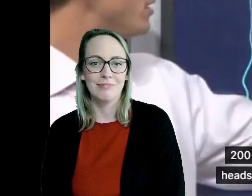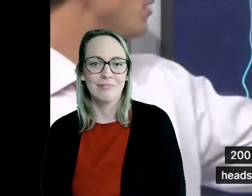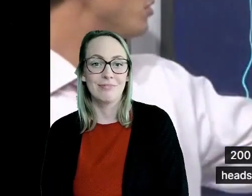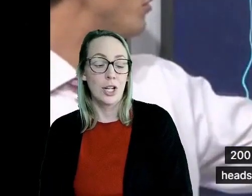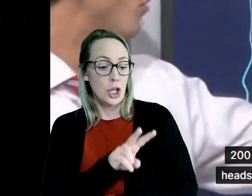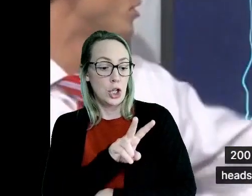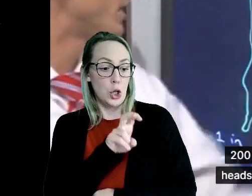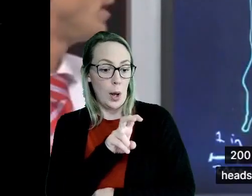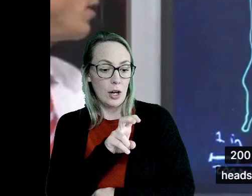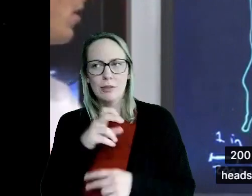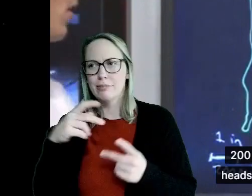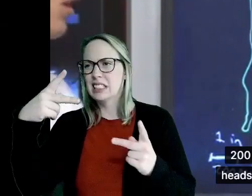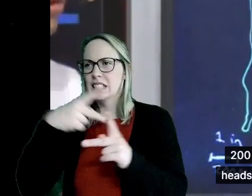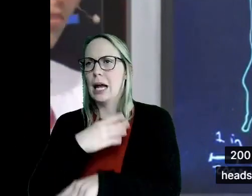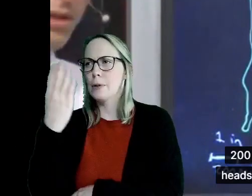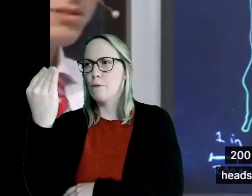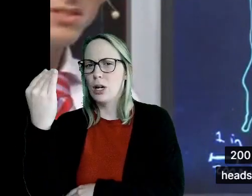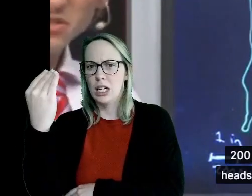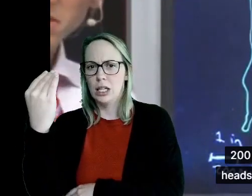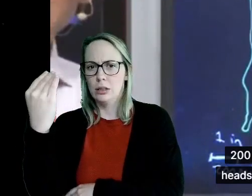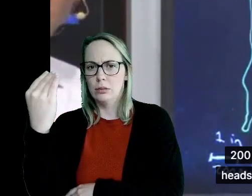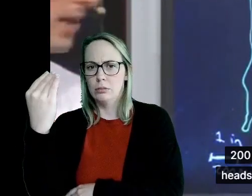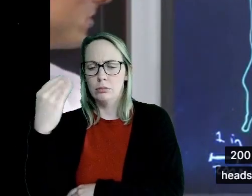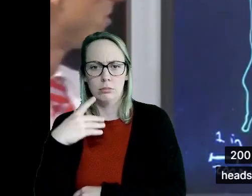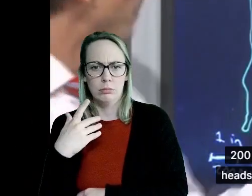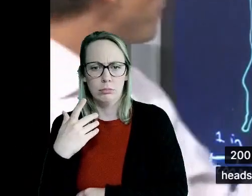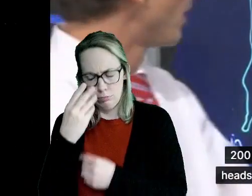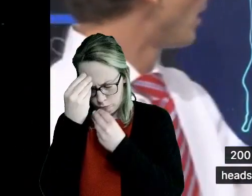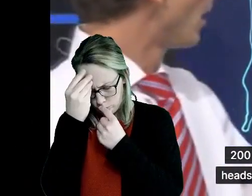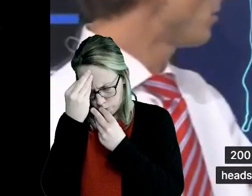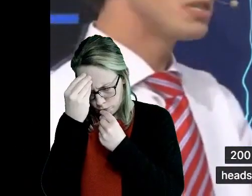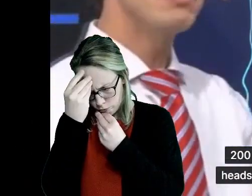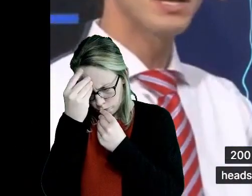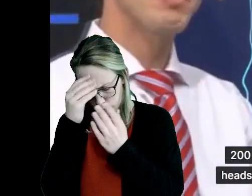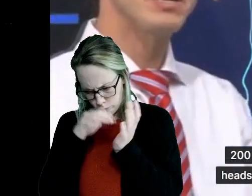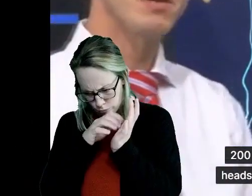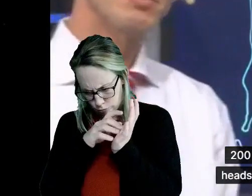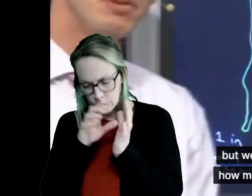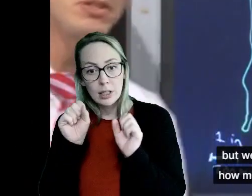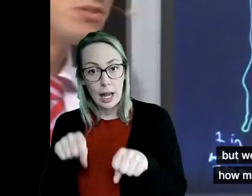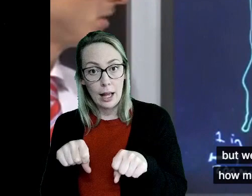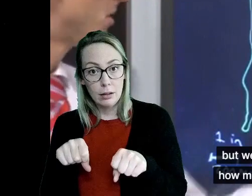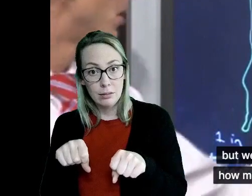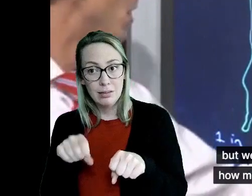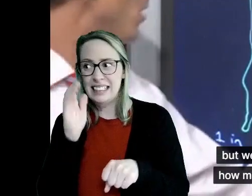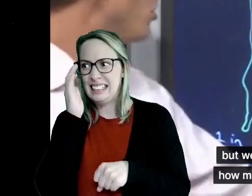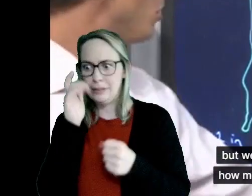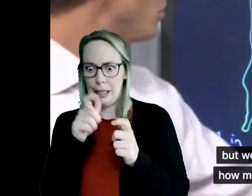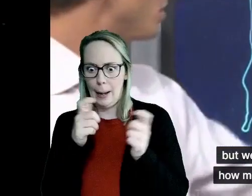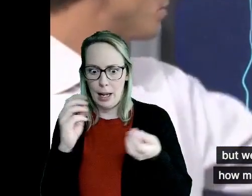$200 times 14. Well, let's do this in our heads. I know it seems like a big number, but we can do